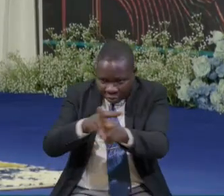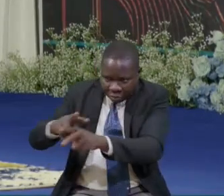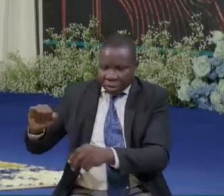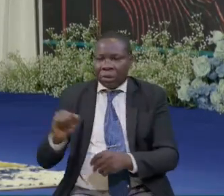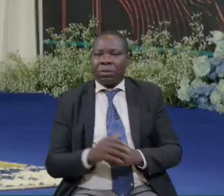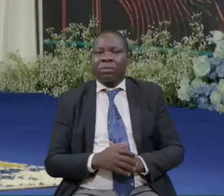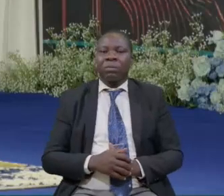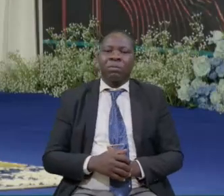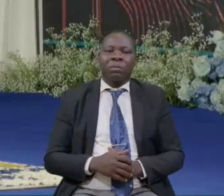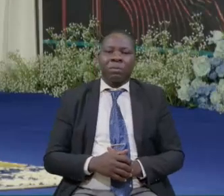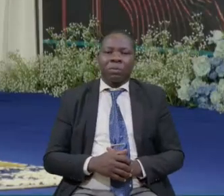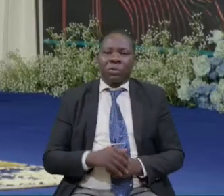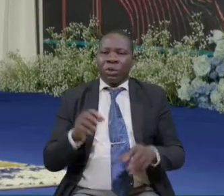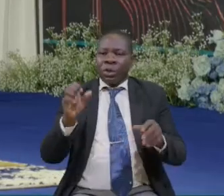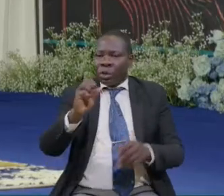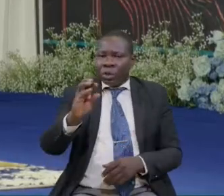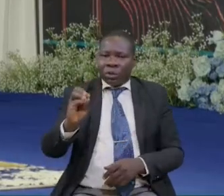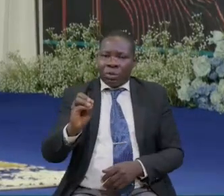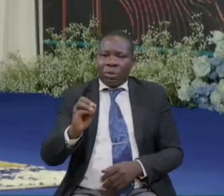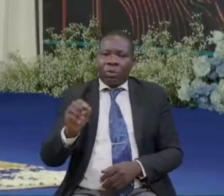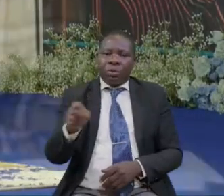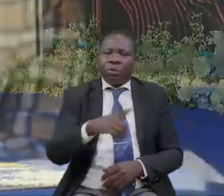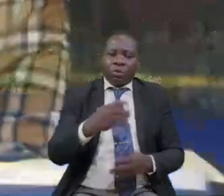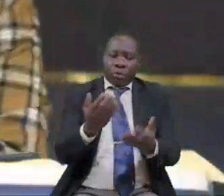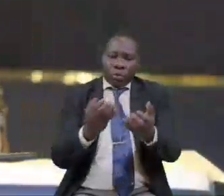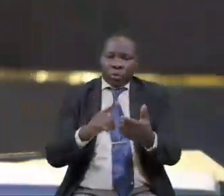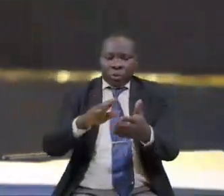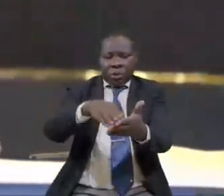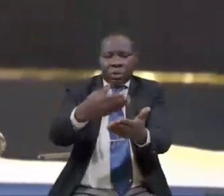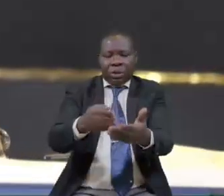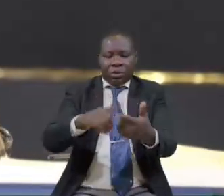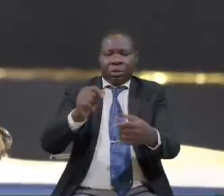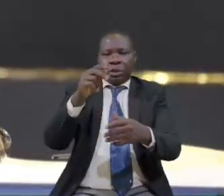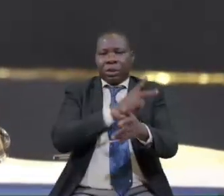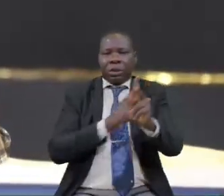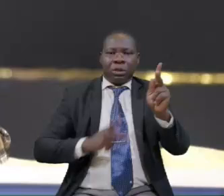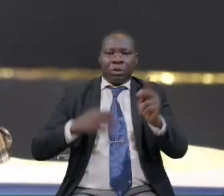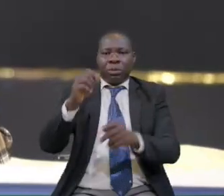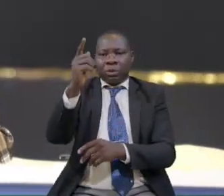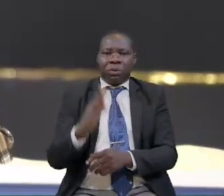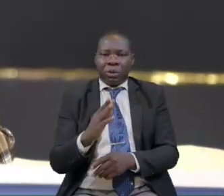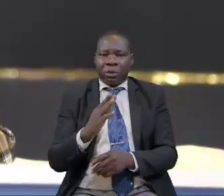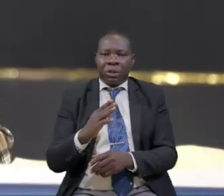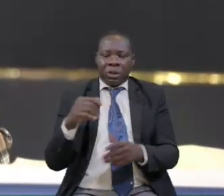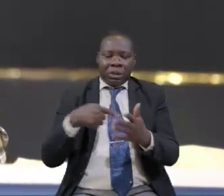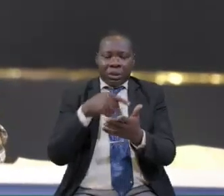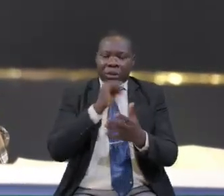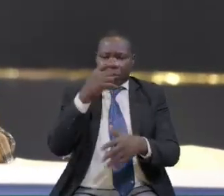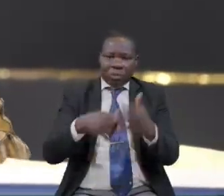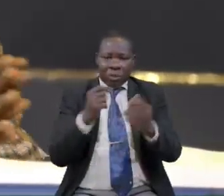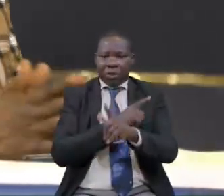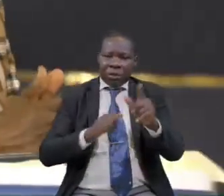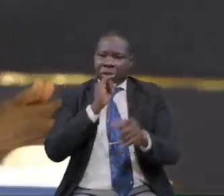So, you want to get to the kingdom of God? Here is what the Lord is telling us. And he